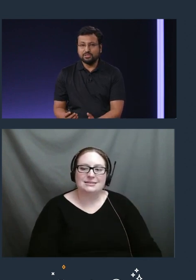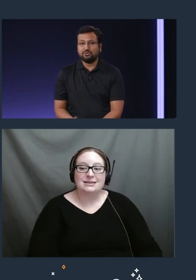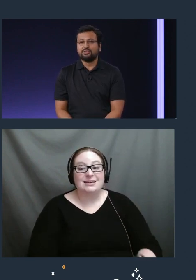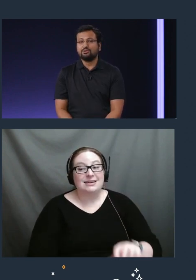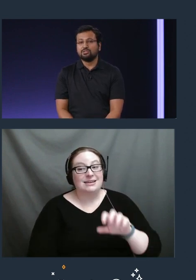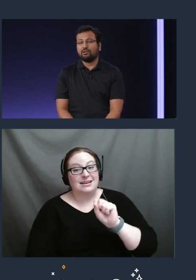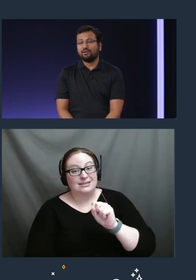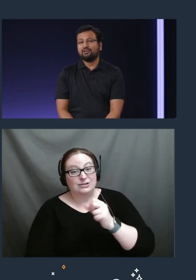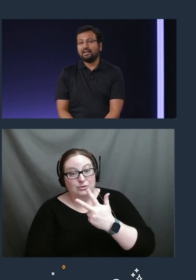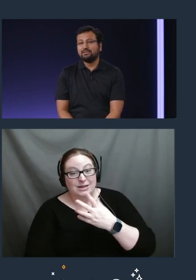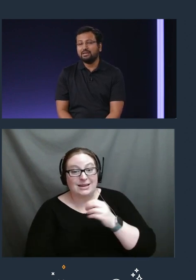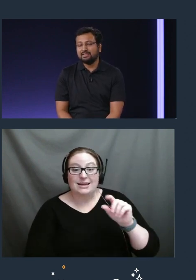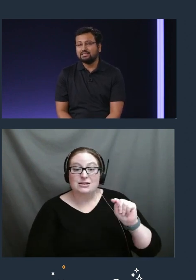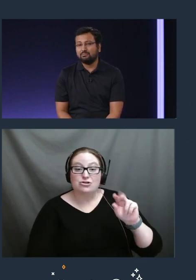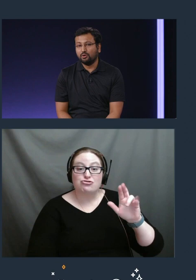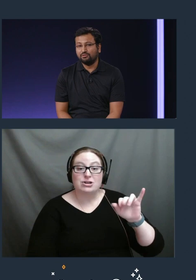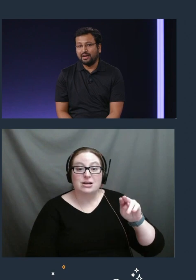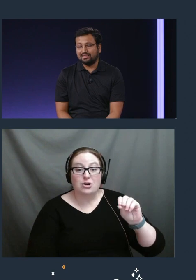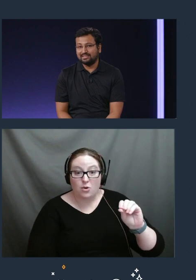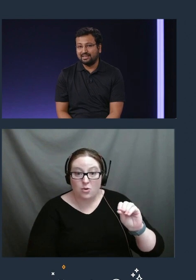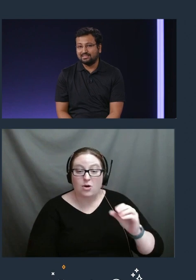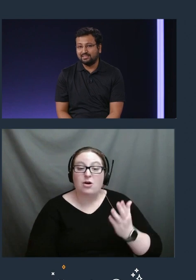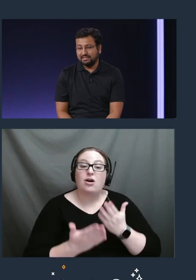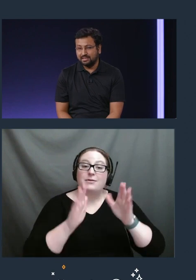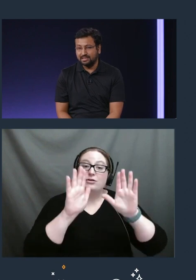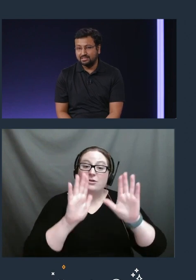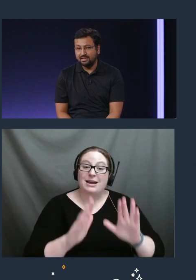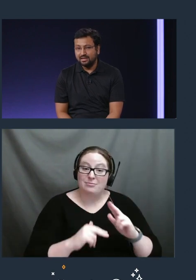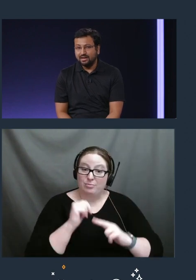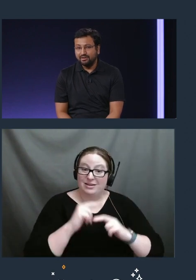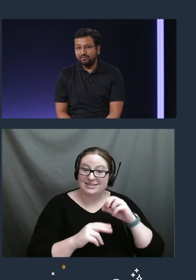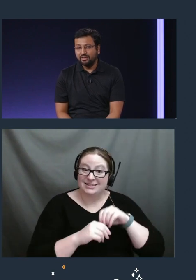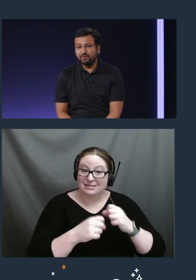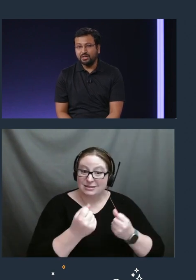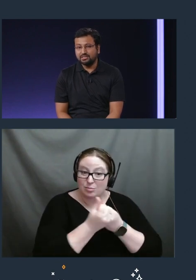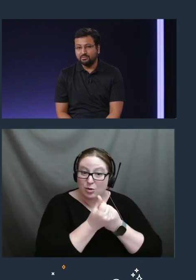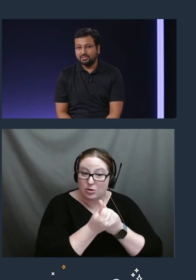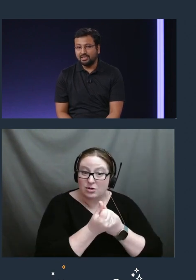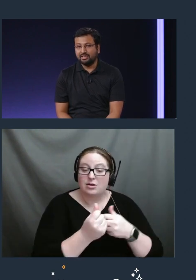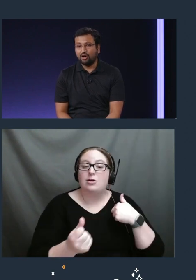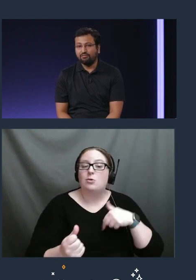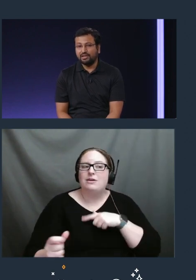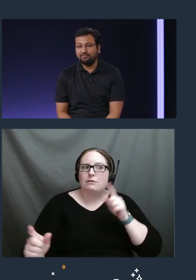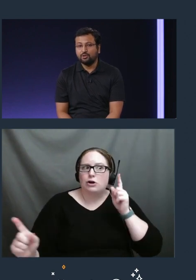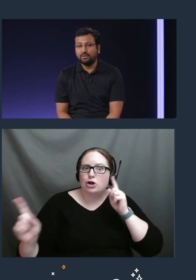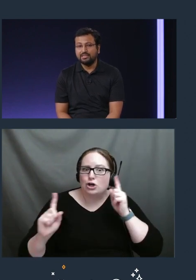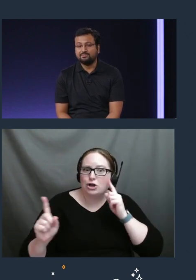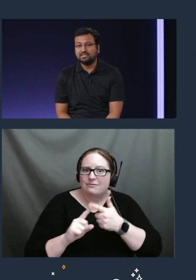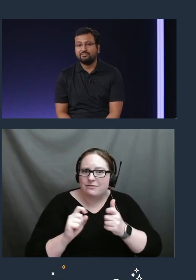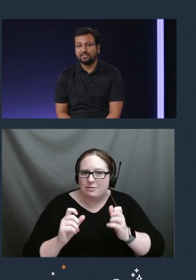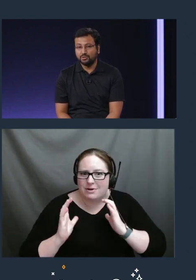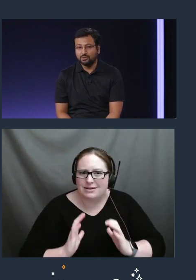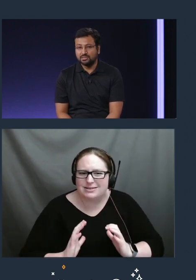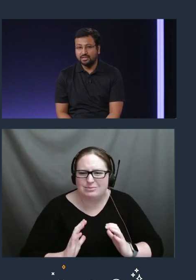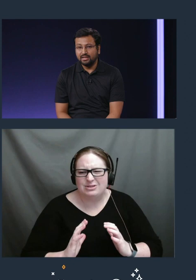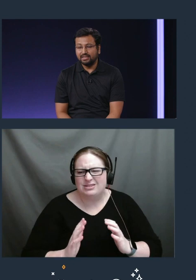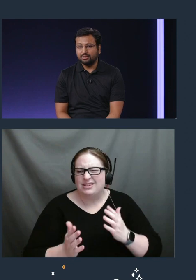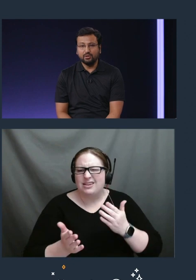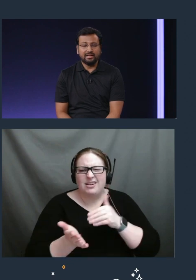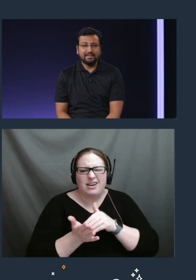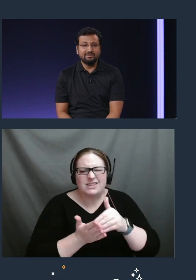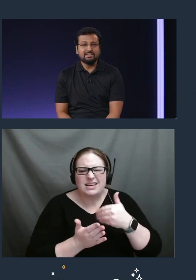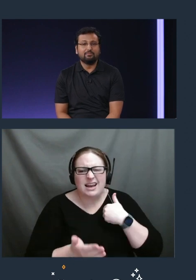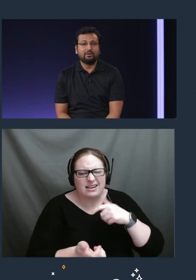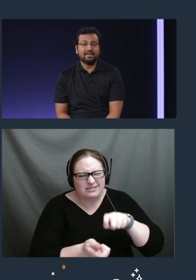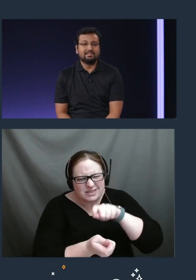other open source tools offer great built-in support for accessing S3 data lakes, we have heard from customers that they often have domain-specific tools that